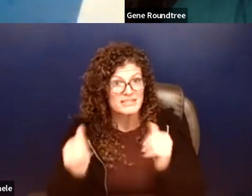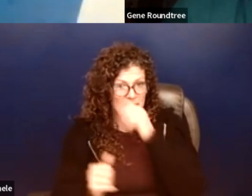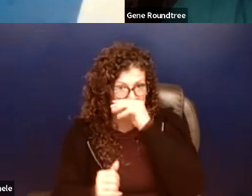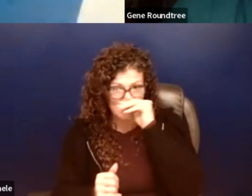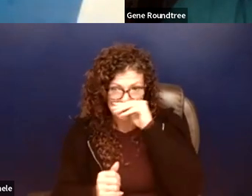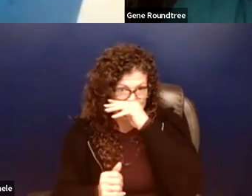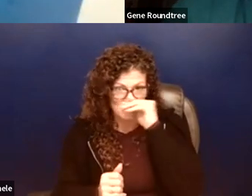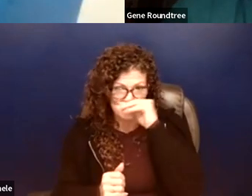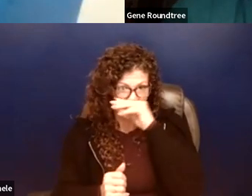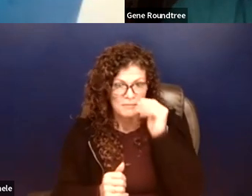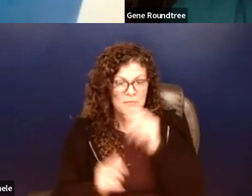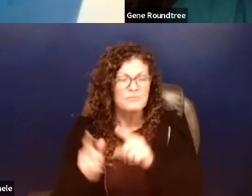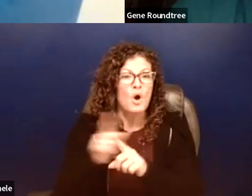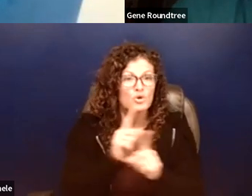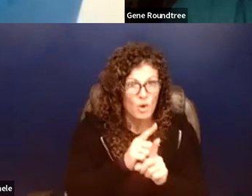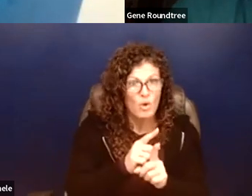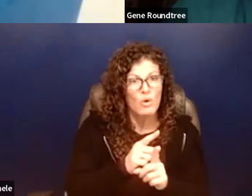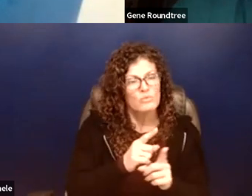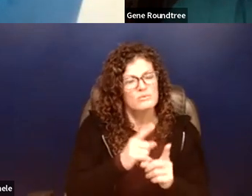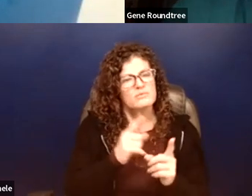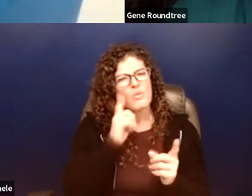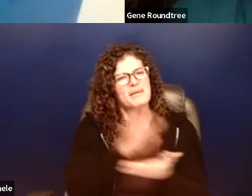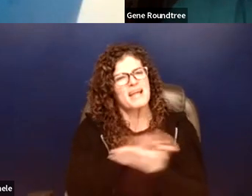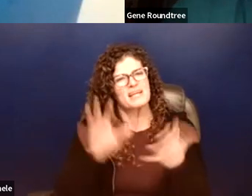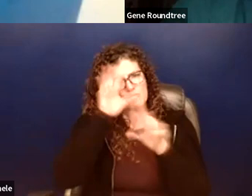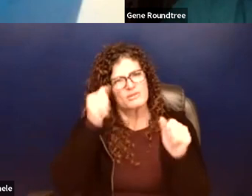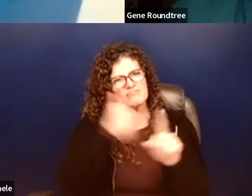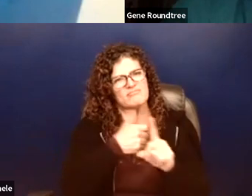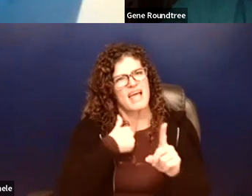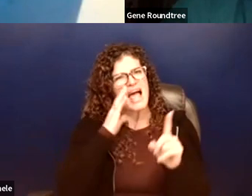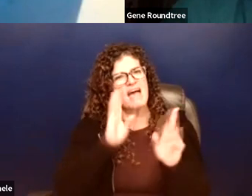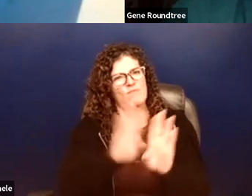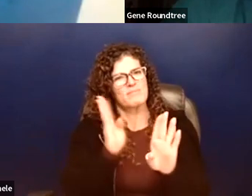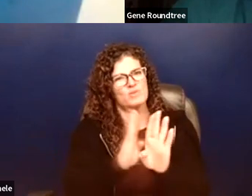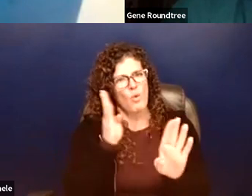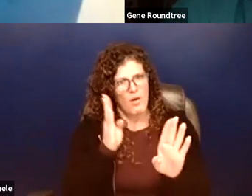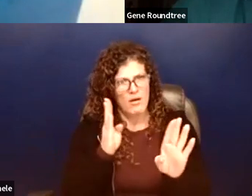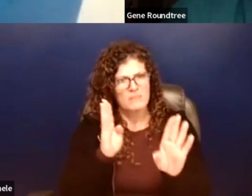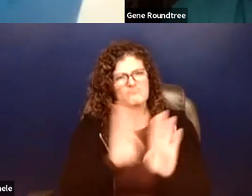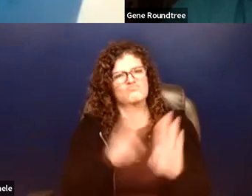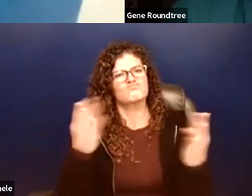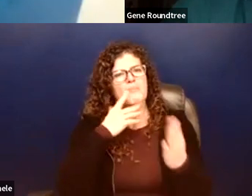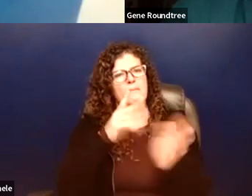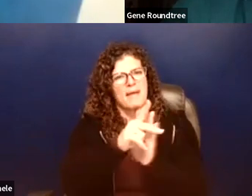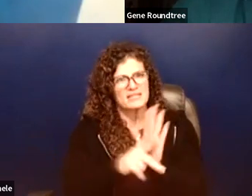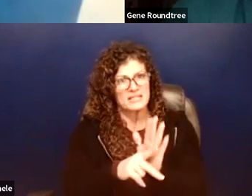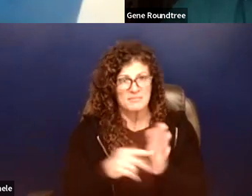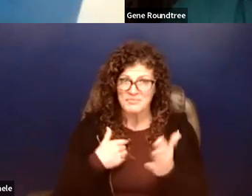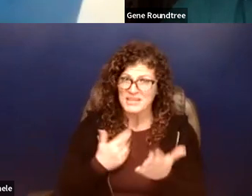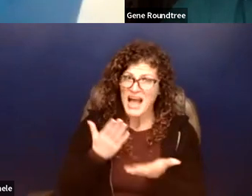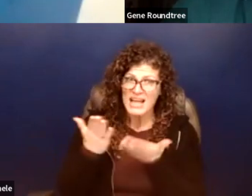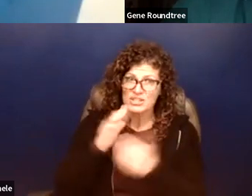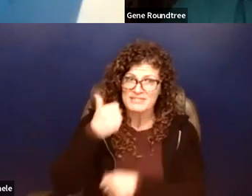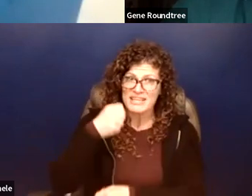have someone that's open to have an open door policy with parents and teachers. I served 10 years in the military,